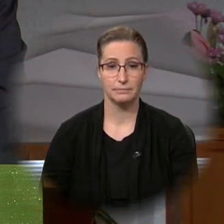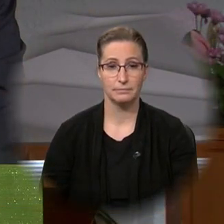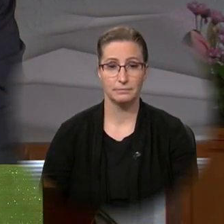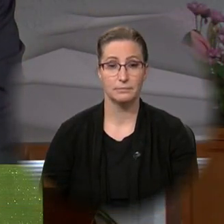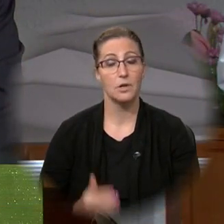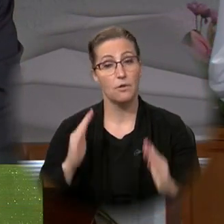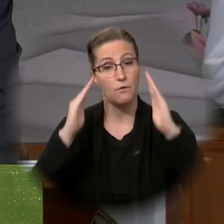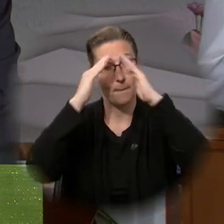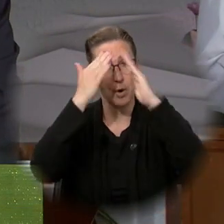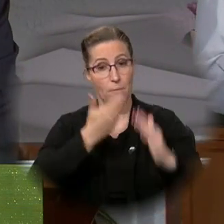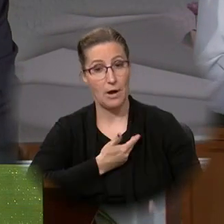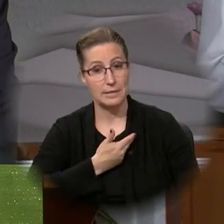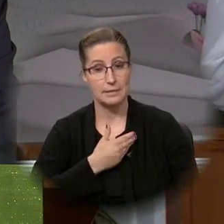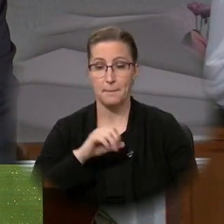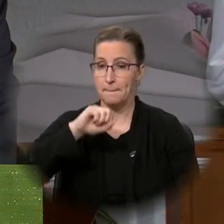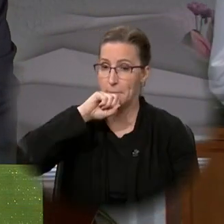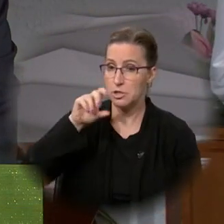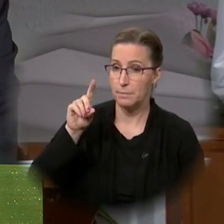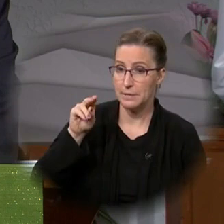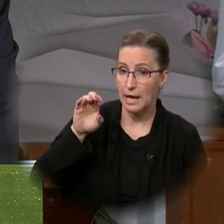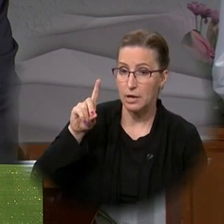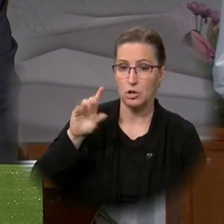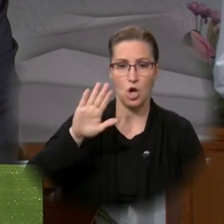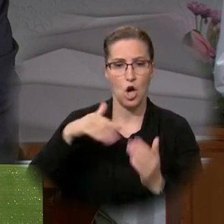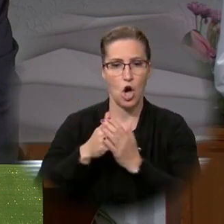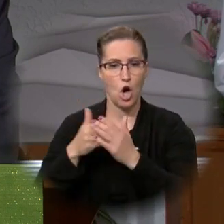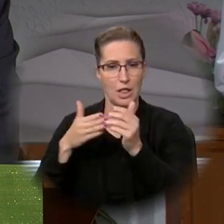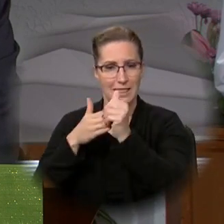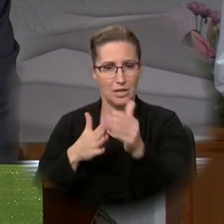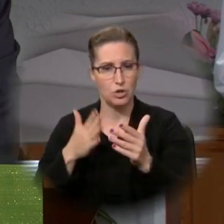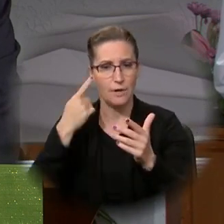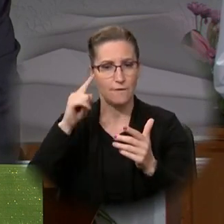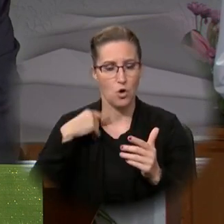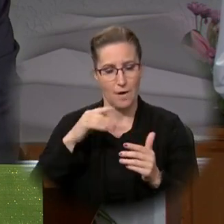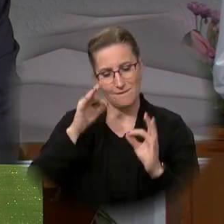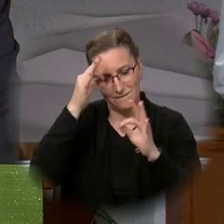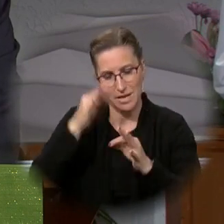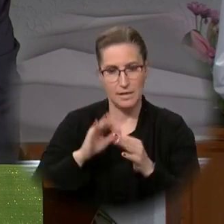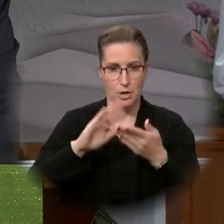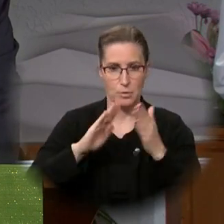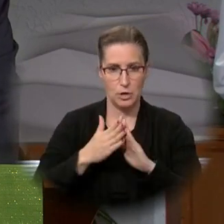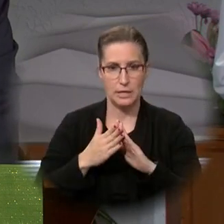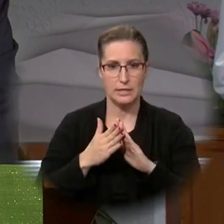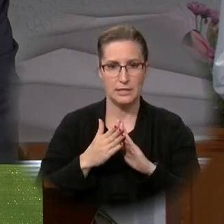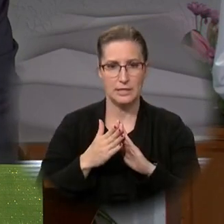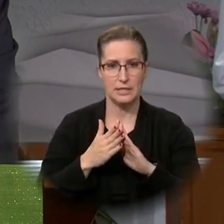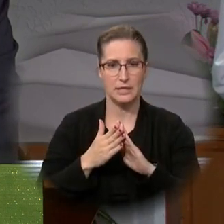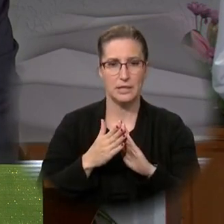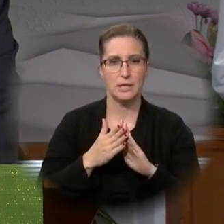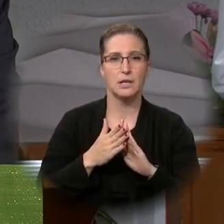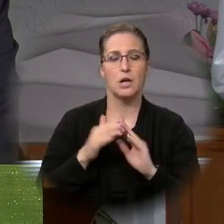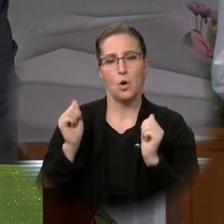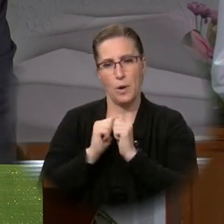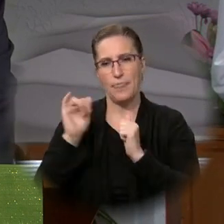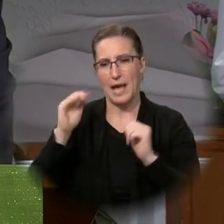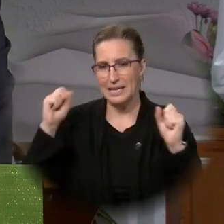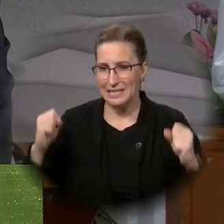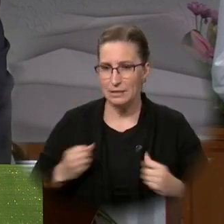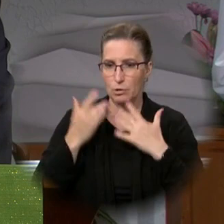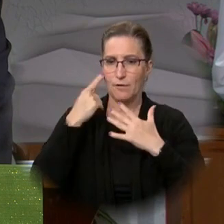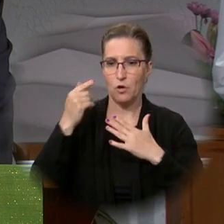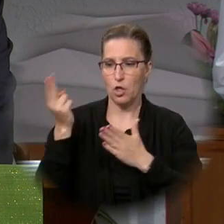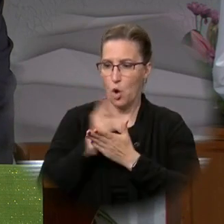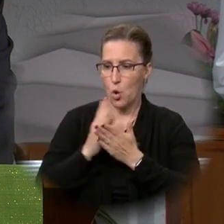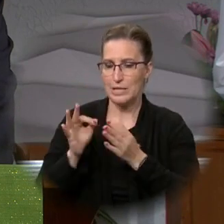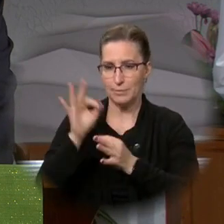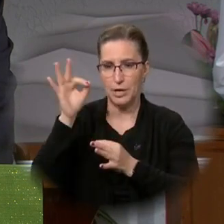For Pope Francis, Bishop Donald, and the leaders of all faith communities, that by the inspiration of the Holy Spirit,